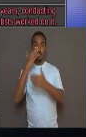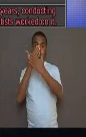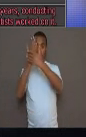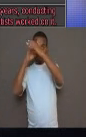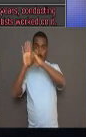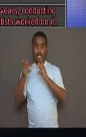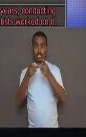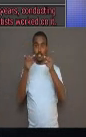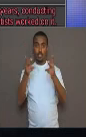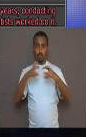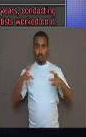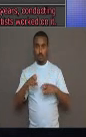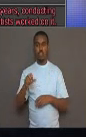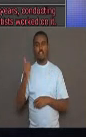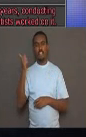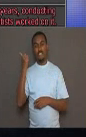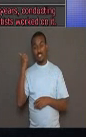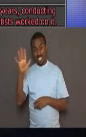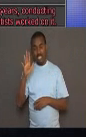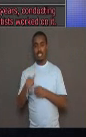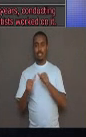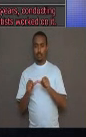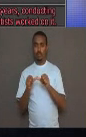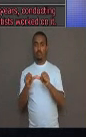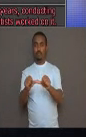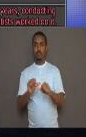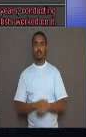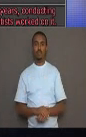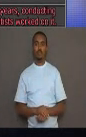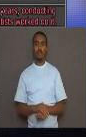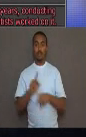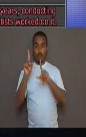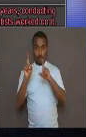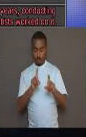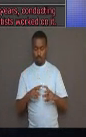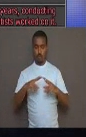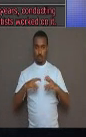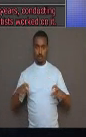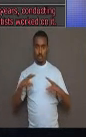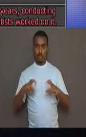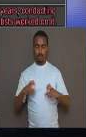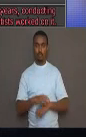which operated for 15 years, conducting experiments.